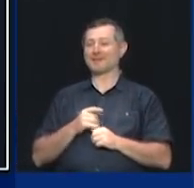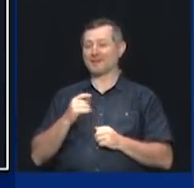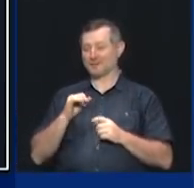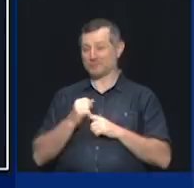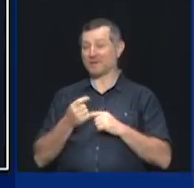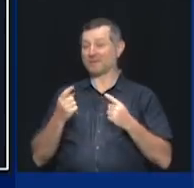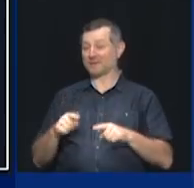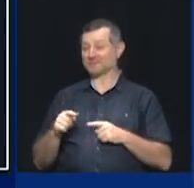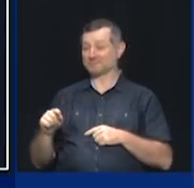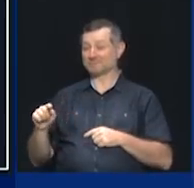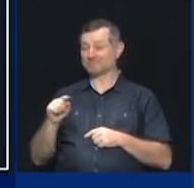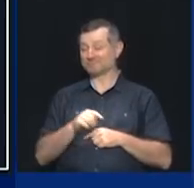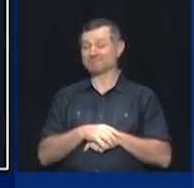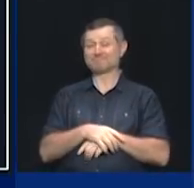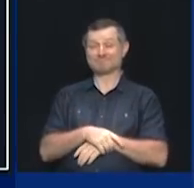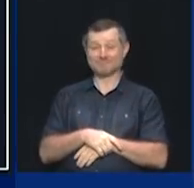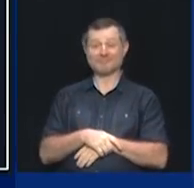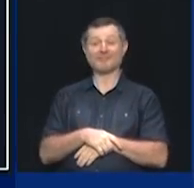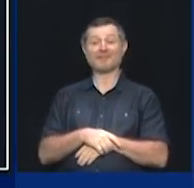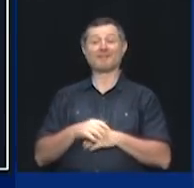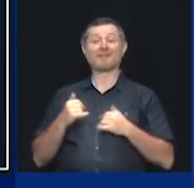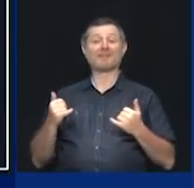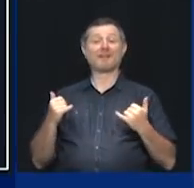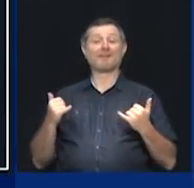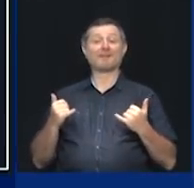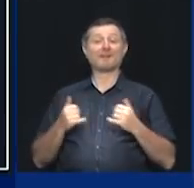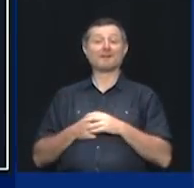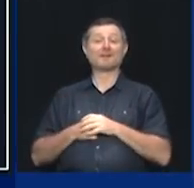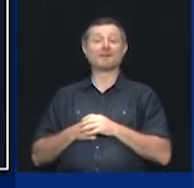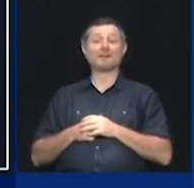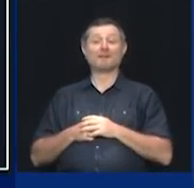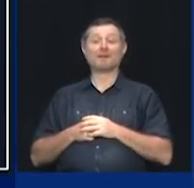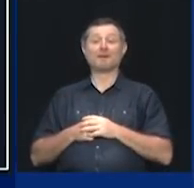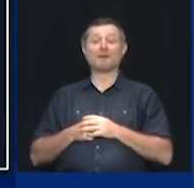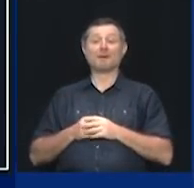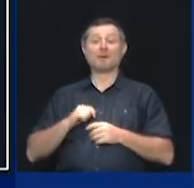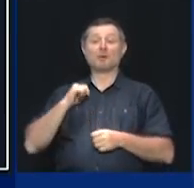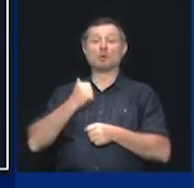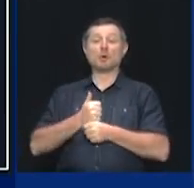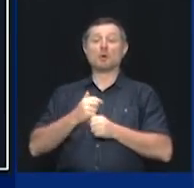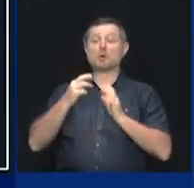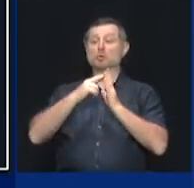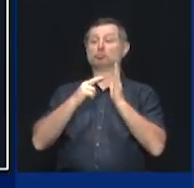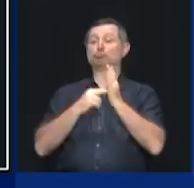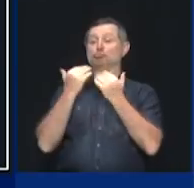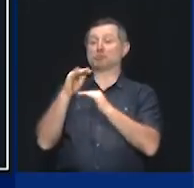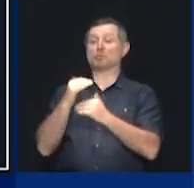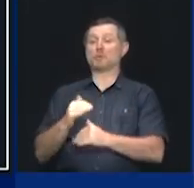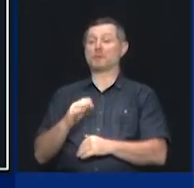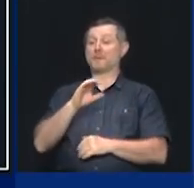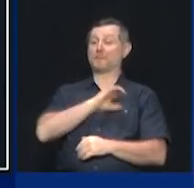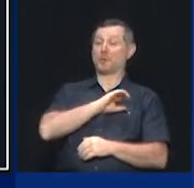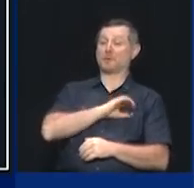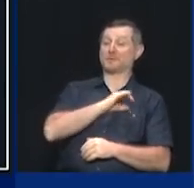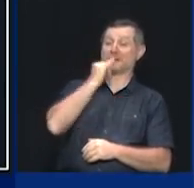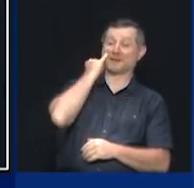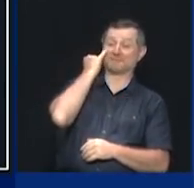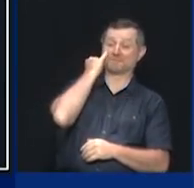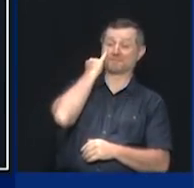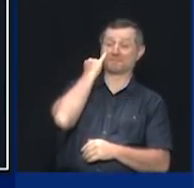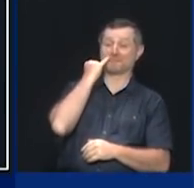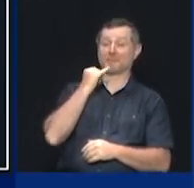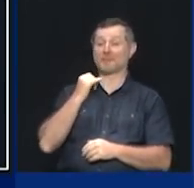I'm going to issue regulations that says if there is a police officer who creates